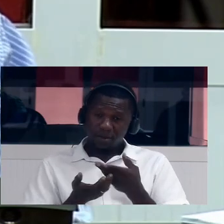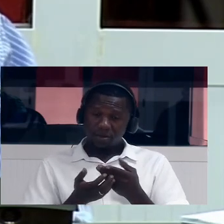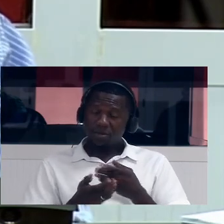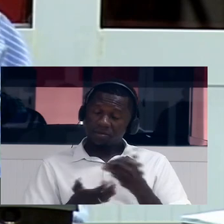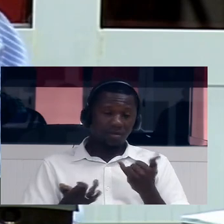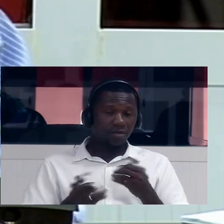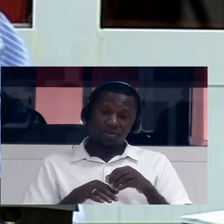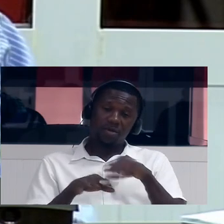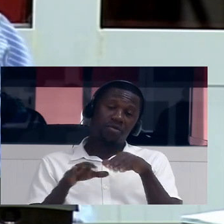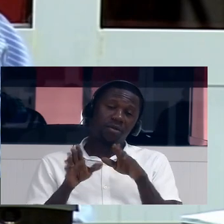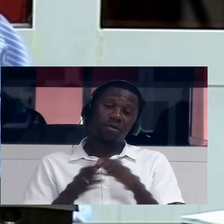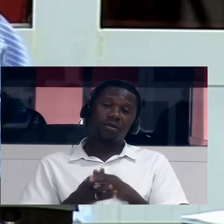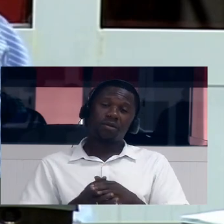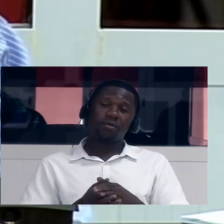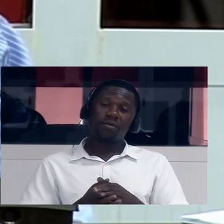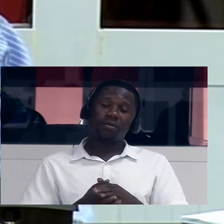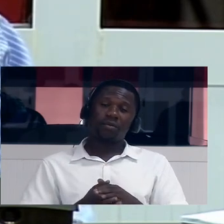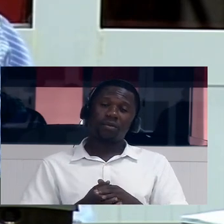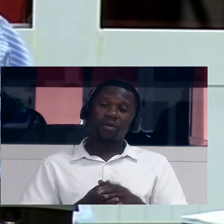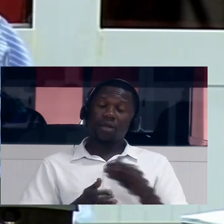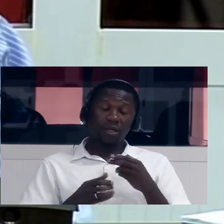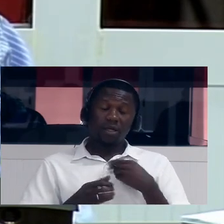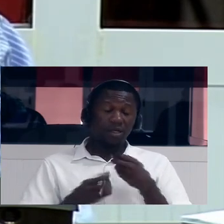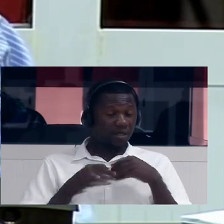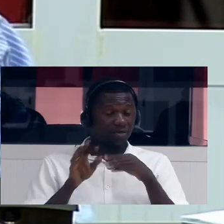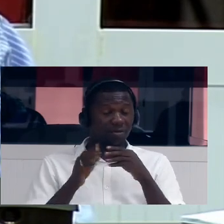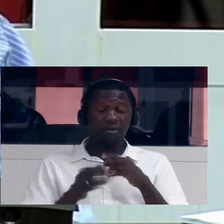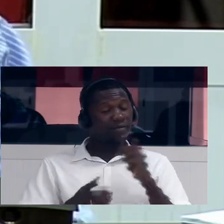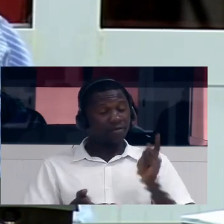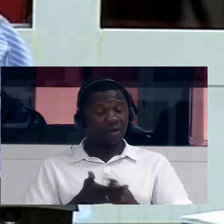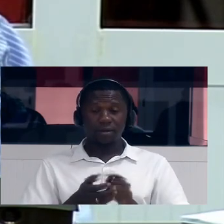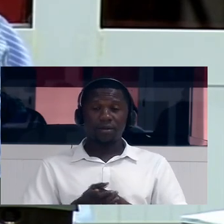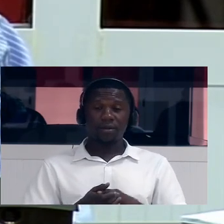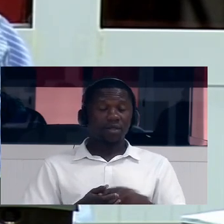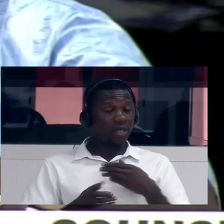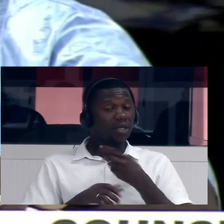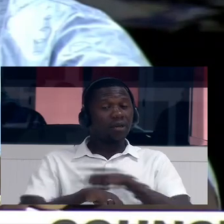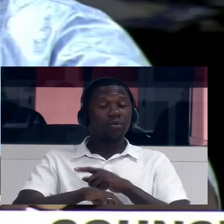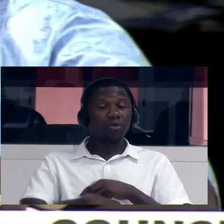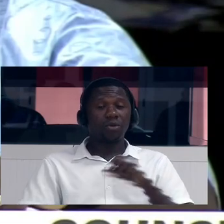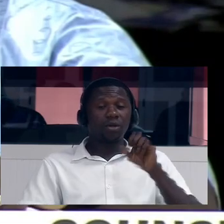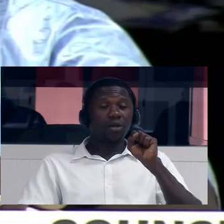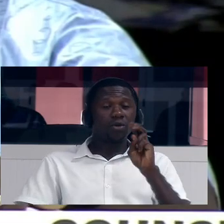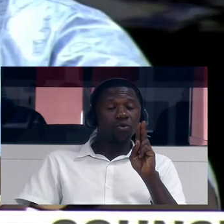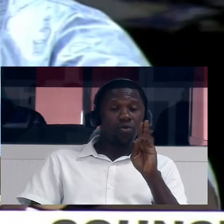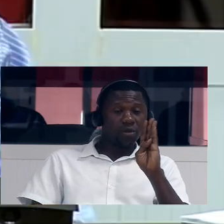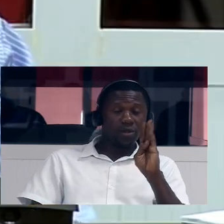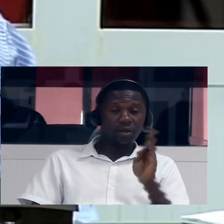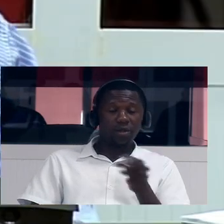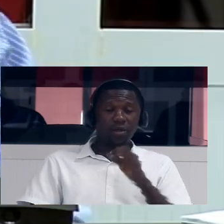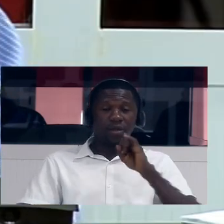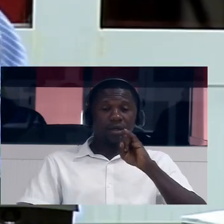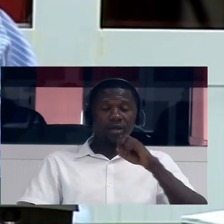then I dismissed him immediately, and he was a sub-inspector. I dismissed him immediately. Again, I knew that message